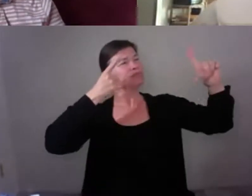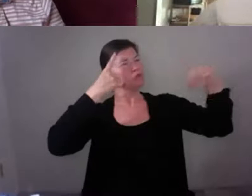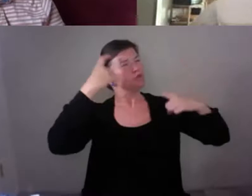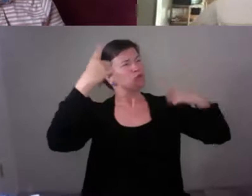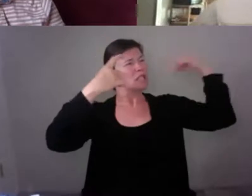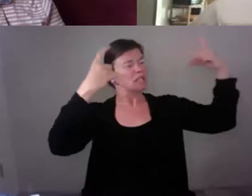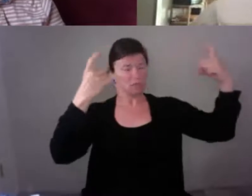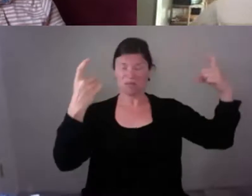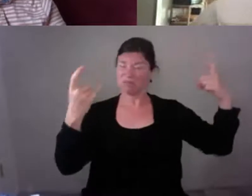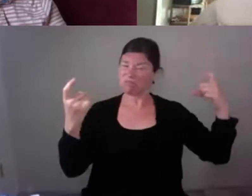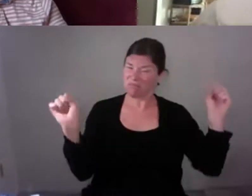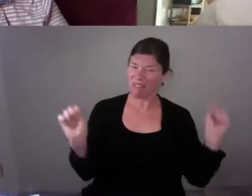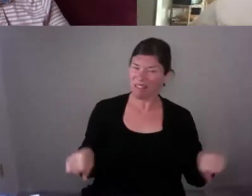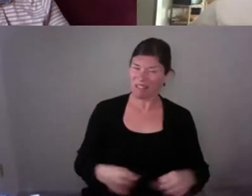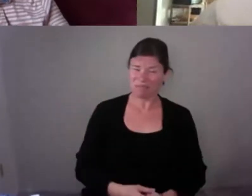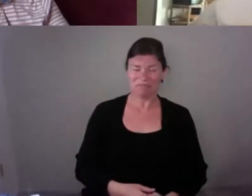number with like